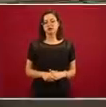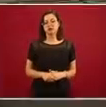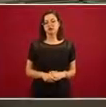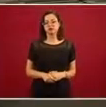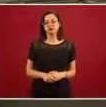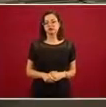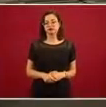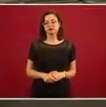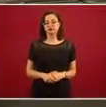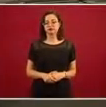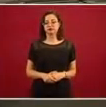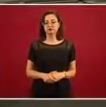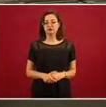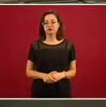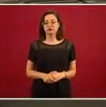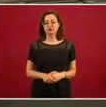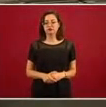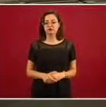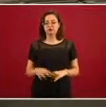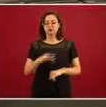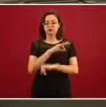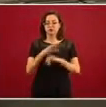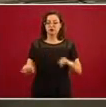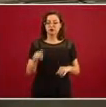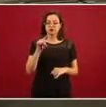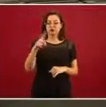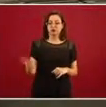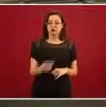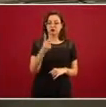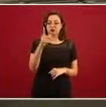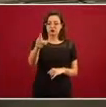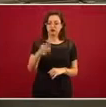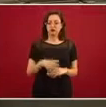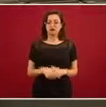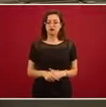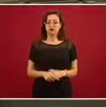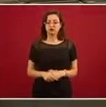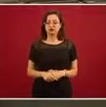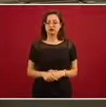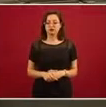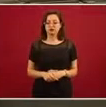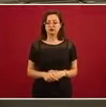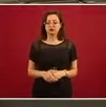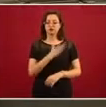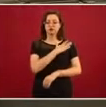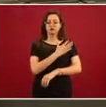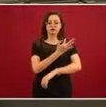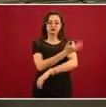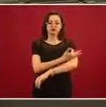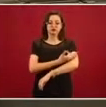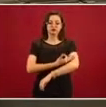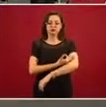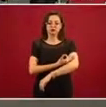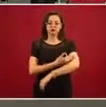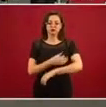but usually it takes 72 hours. 72 hours from the moment we take the sample to the moment we have the results.